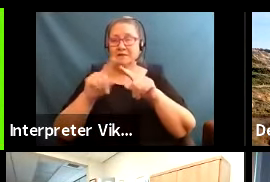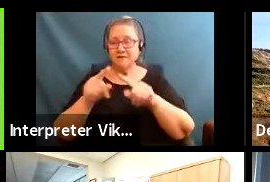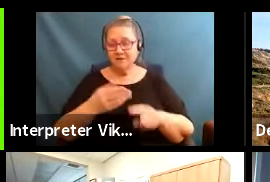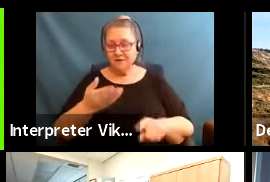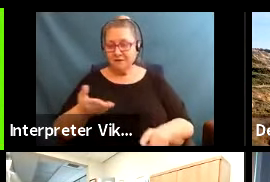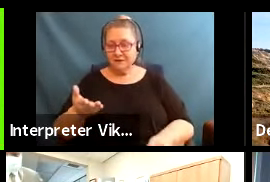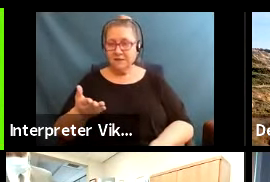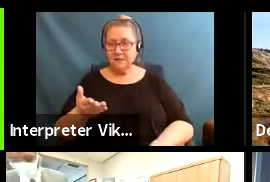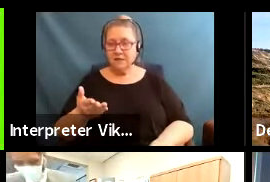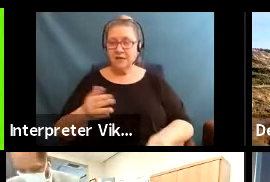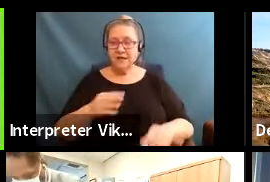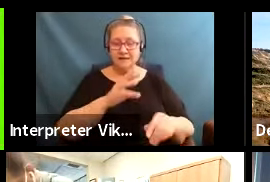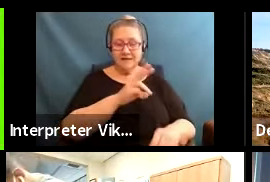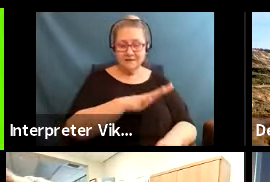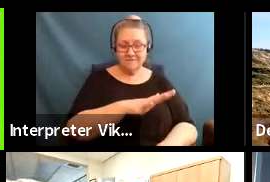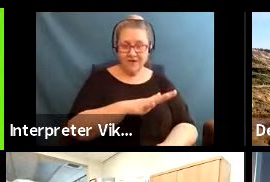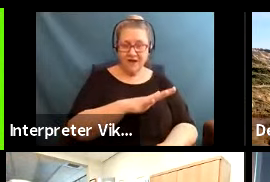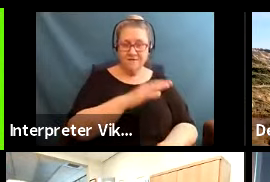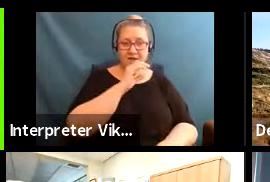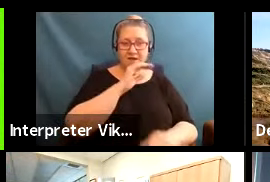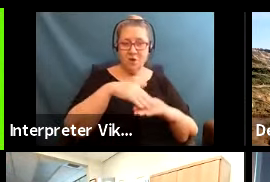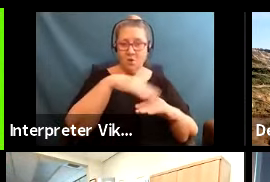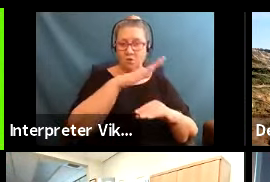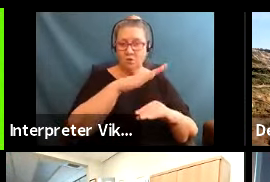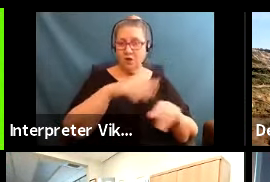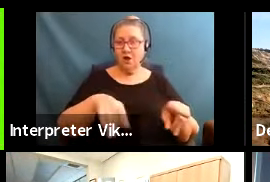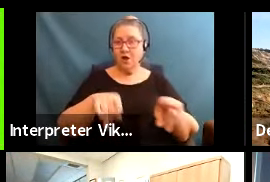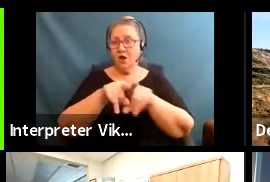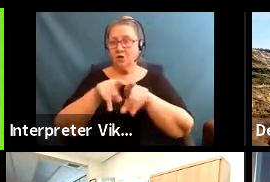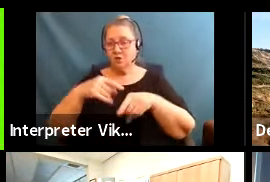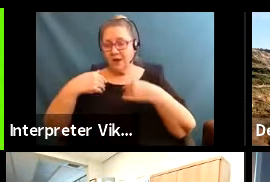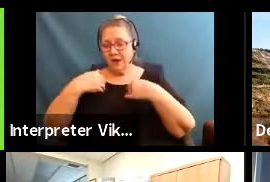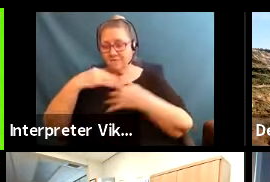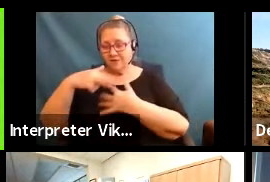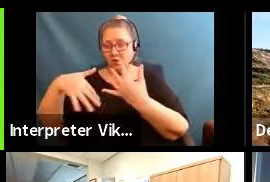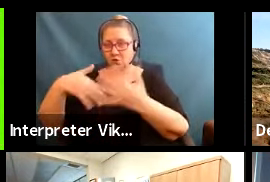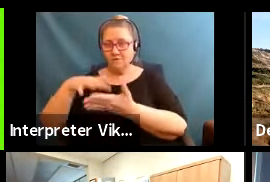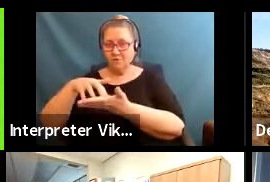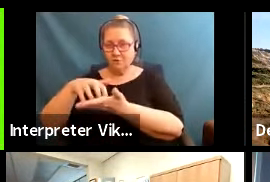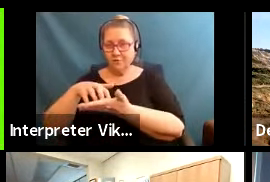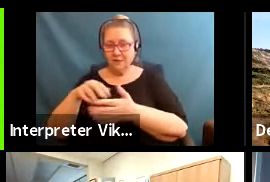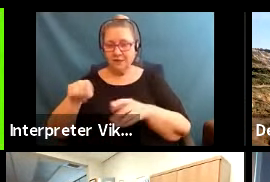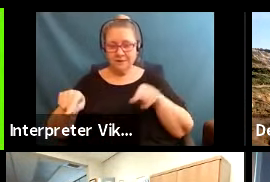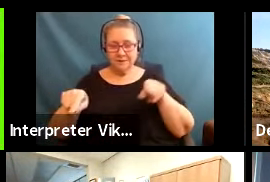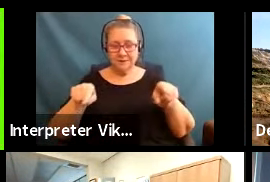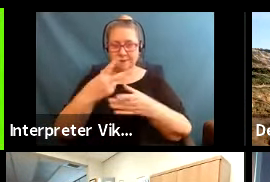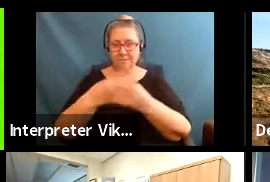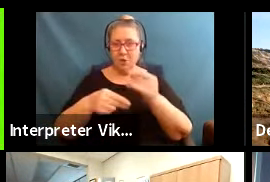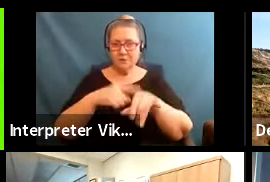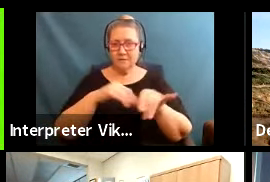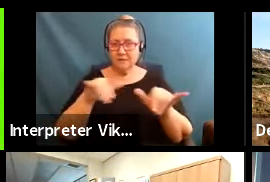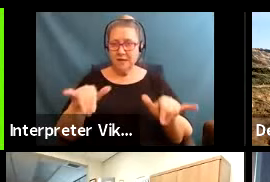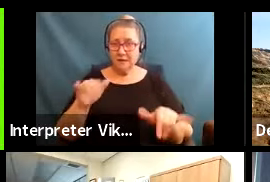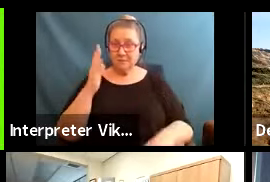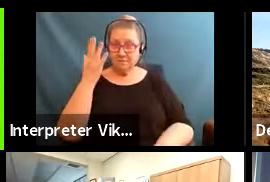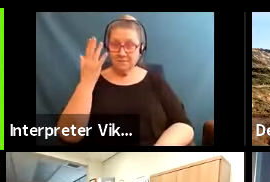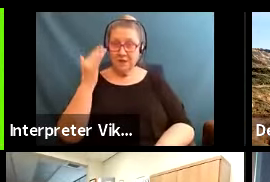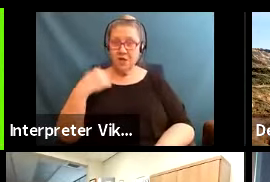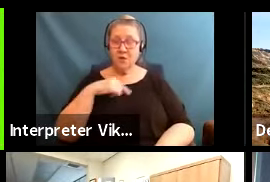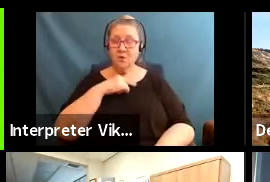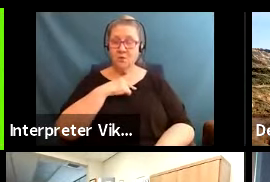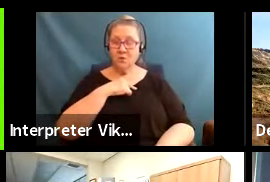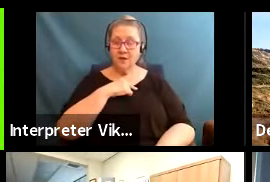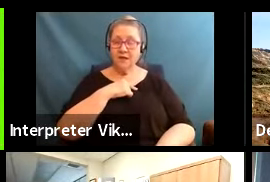are 65 and older and also have a higher social vulnerability, right? Because it's going to take us, as we're